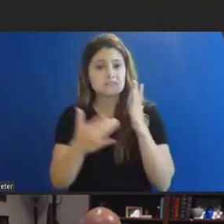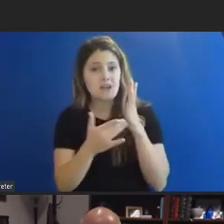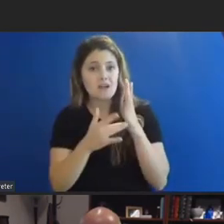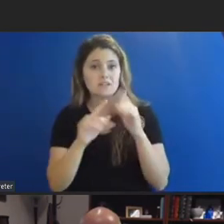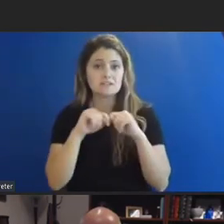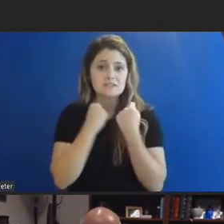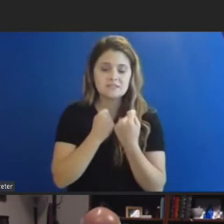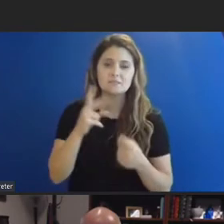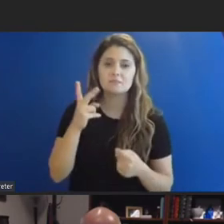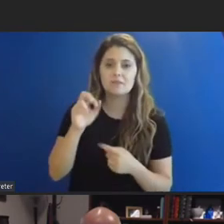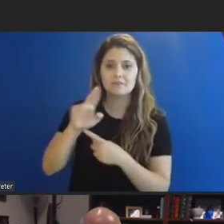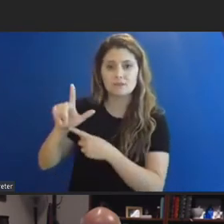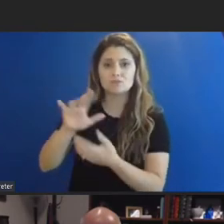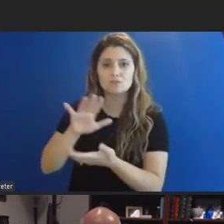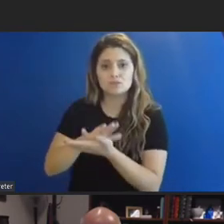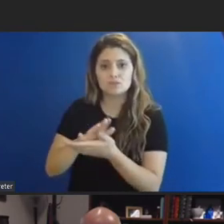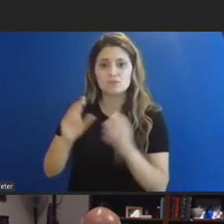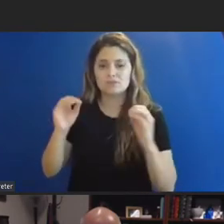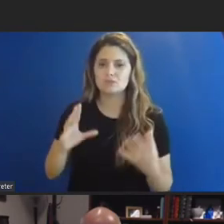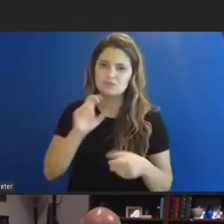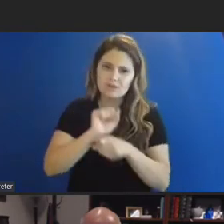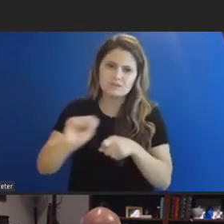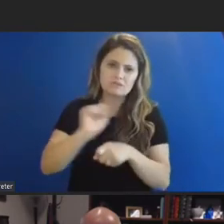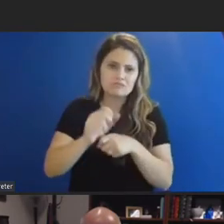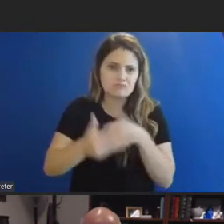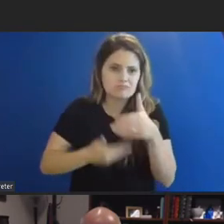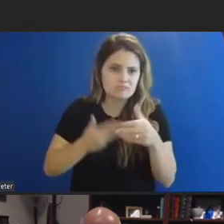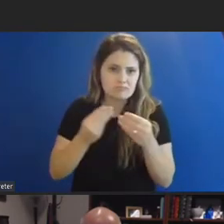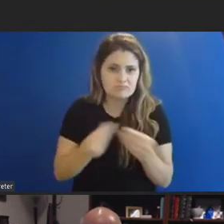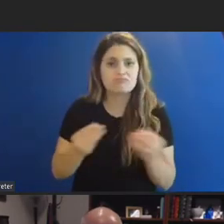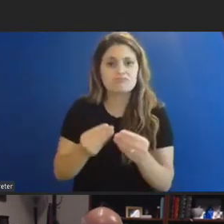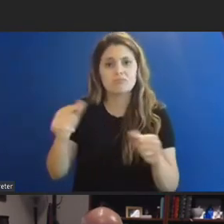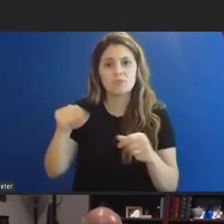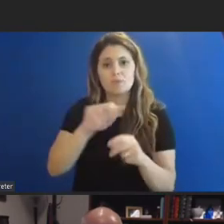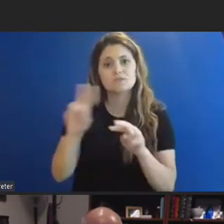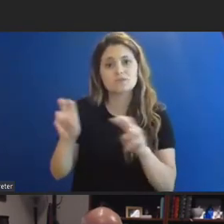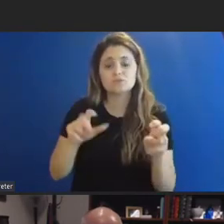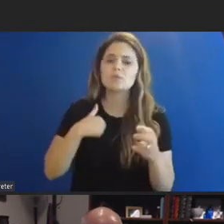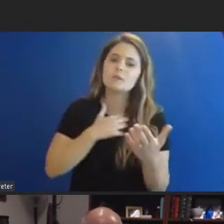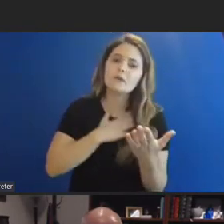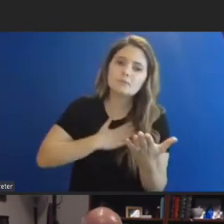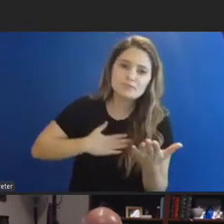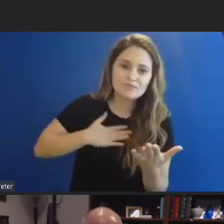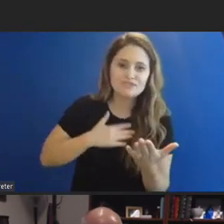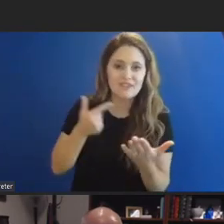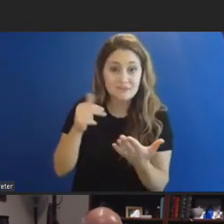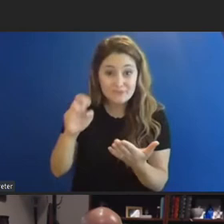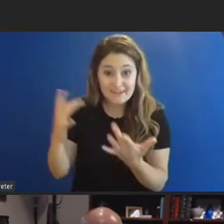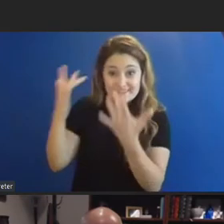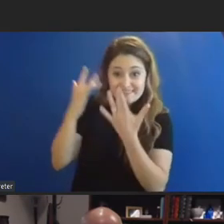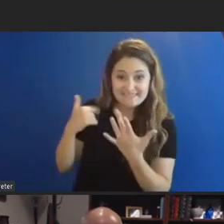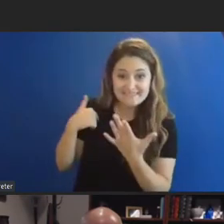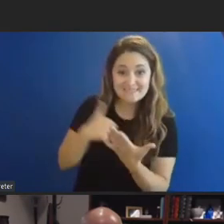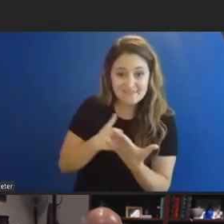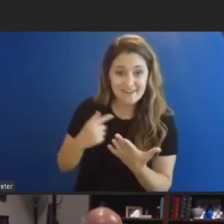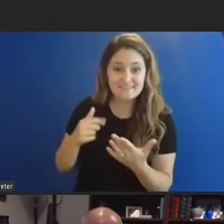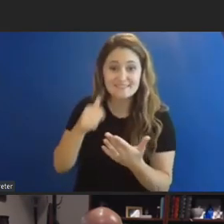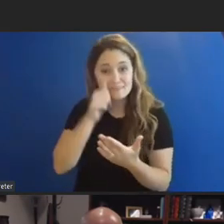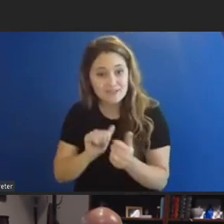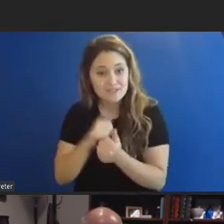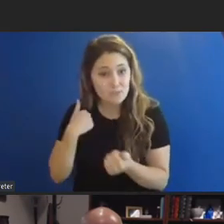our virtual school teachers are working through those. And so we appreciate grace extended to us too as